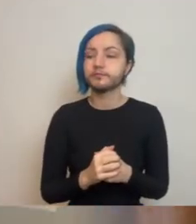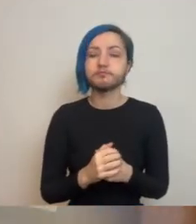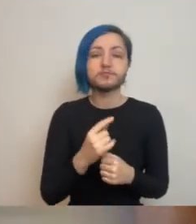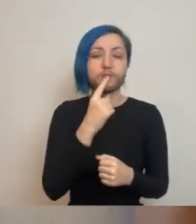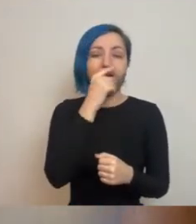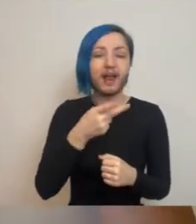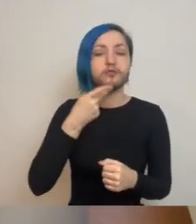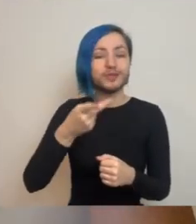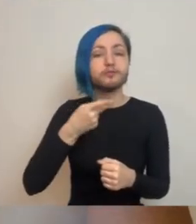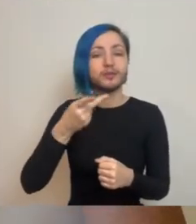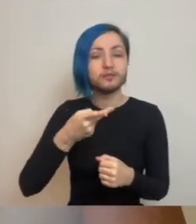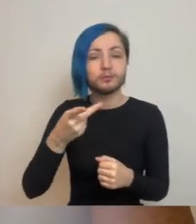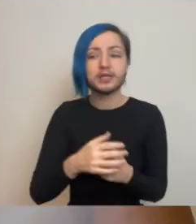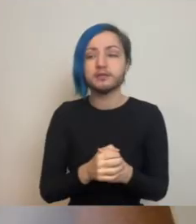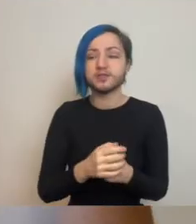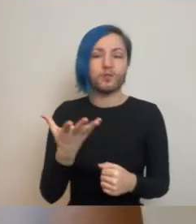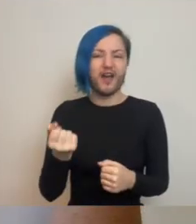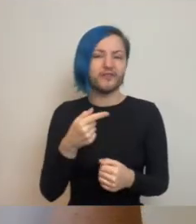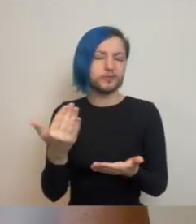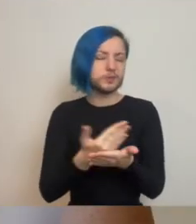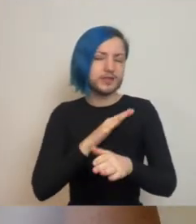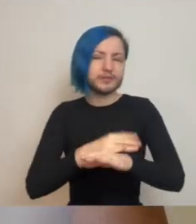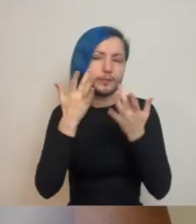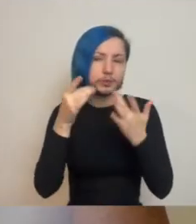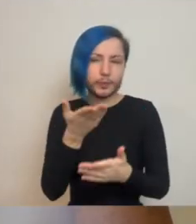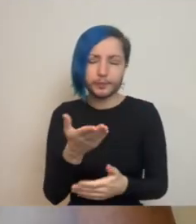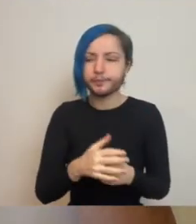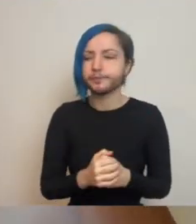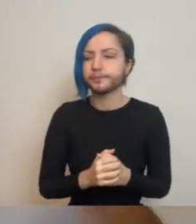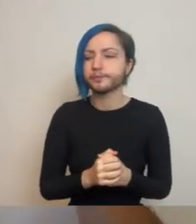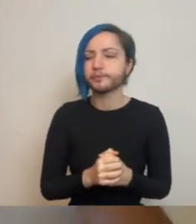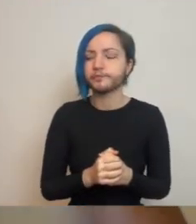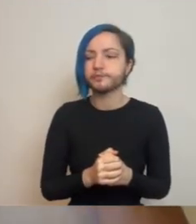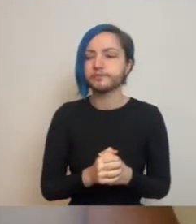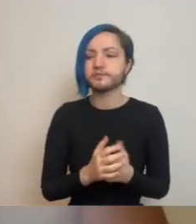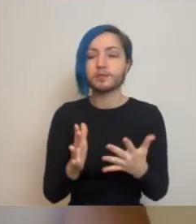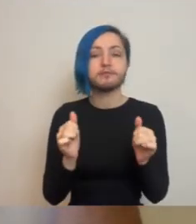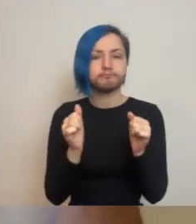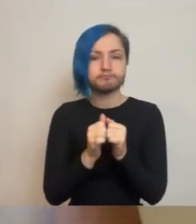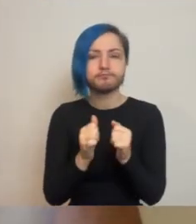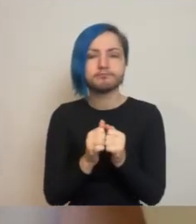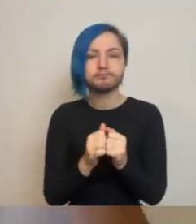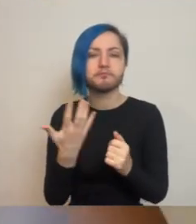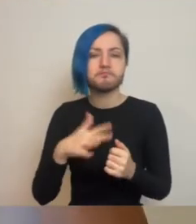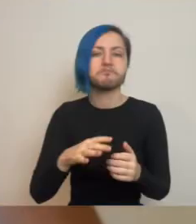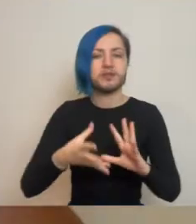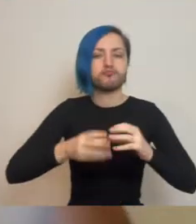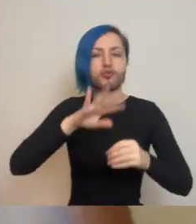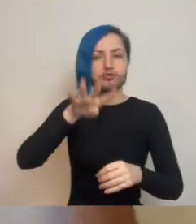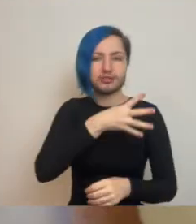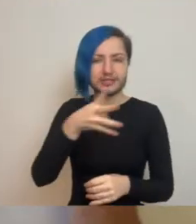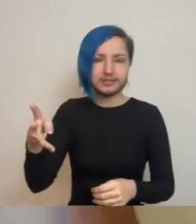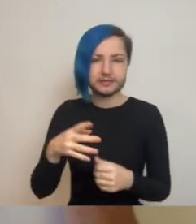And I could do that a number of times. And what I've got here to save time to show you is a piece of paper that I've